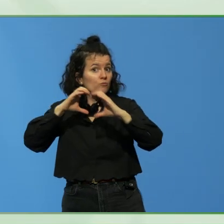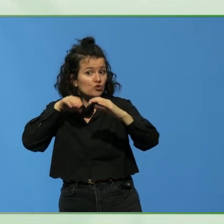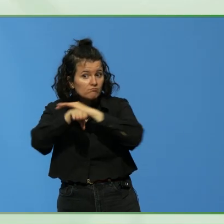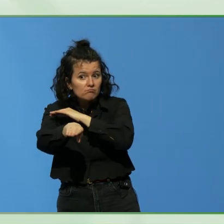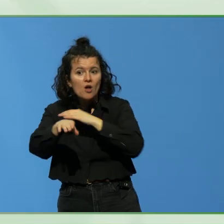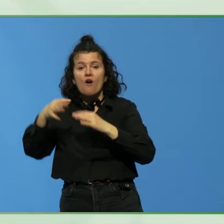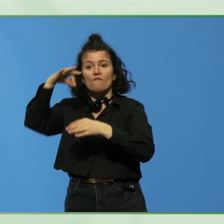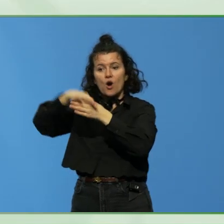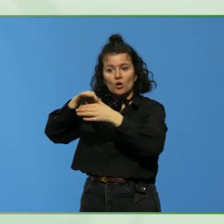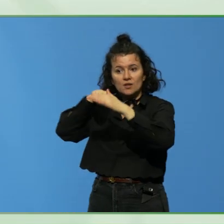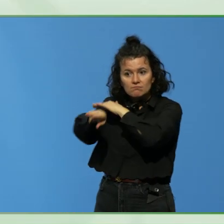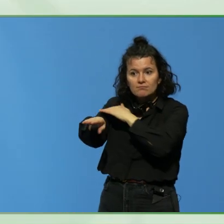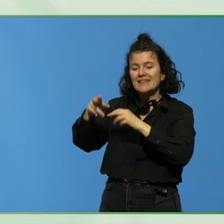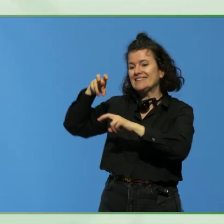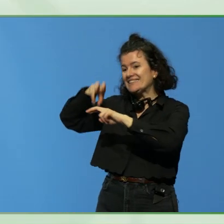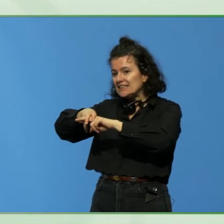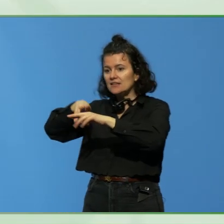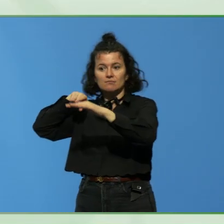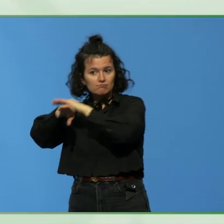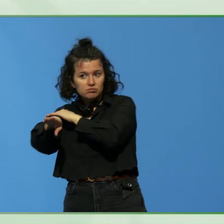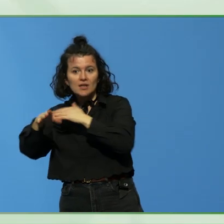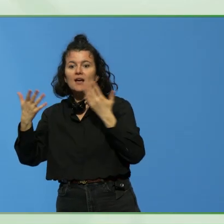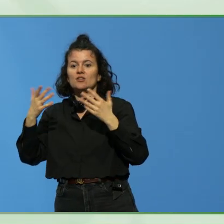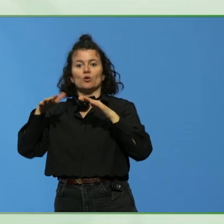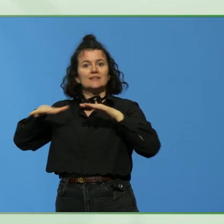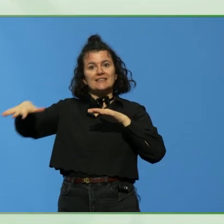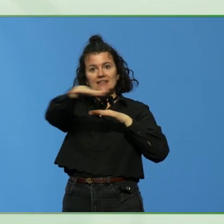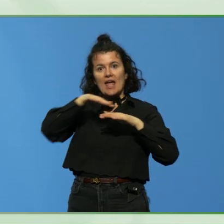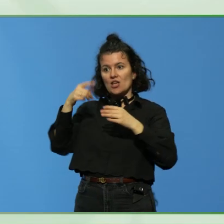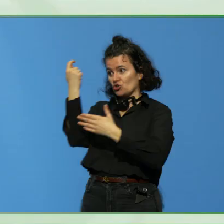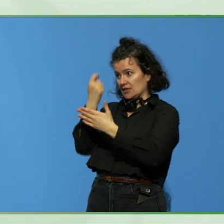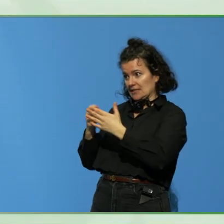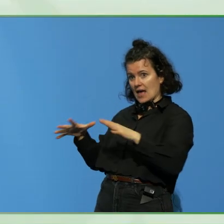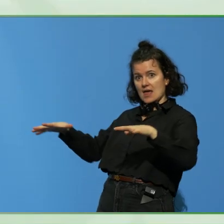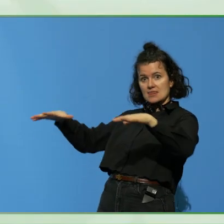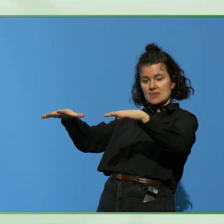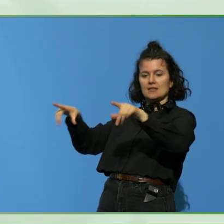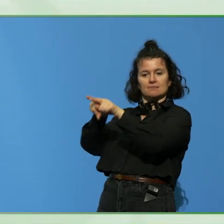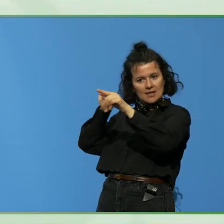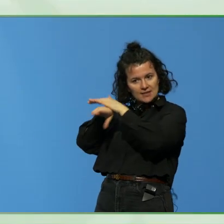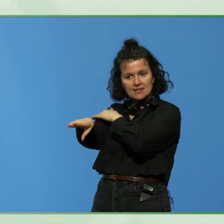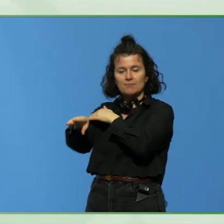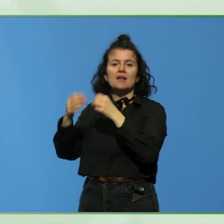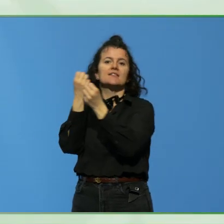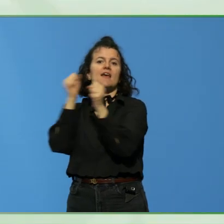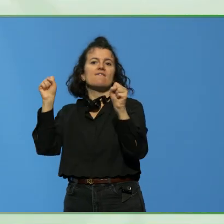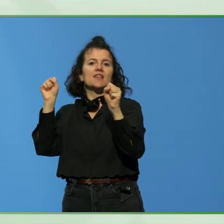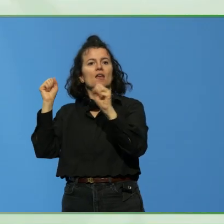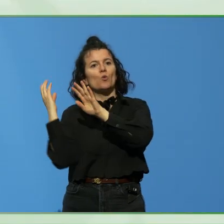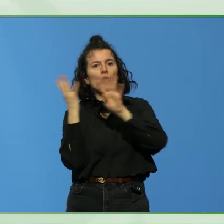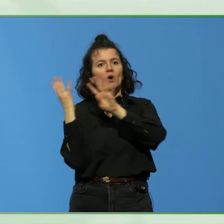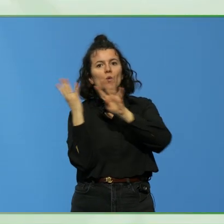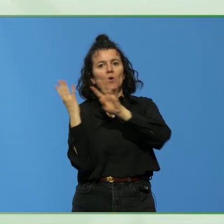procedures, and staff introduction. And one simple but powerful example is the wheelchair